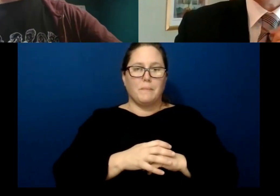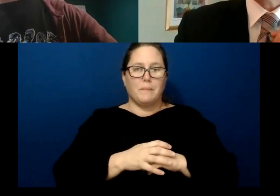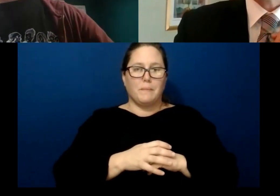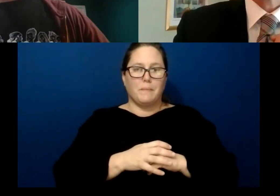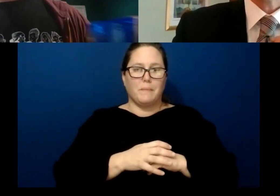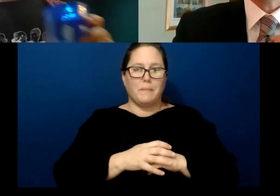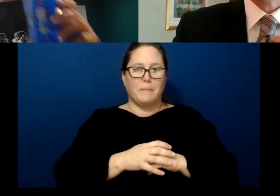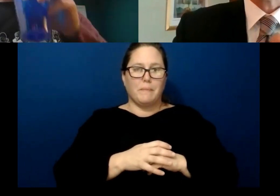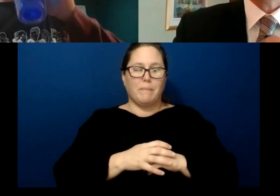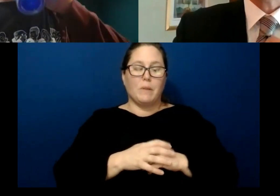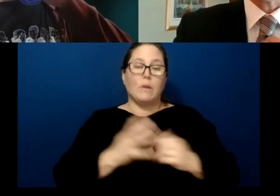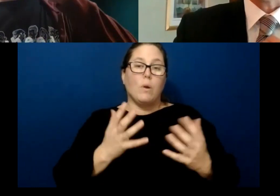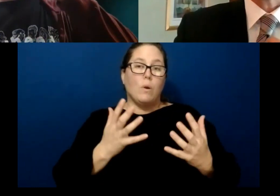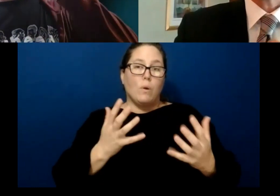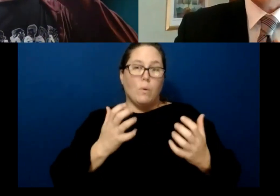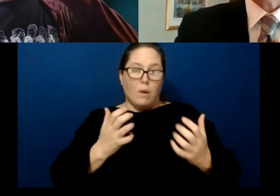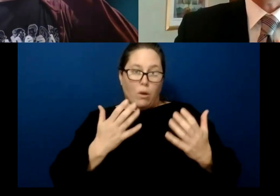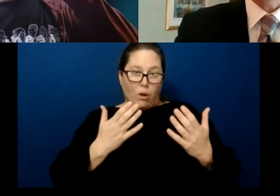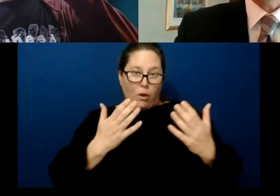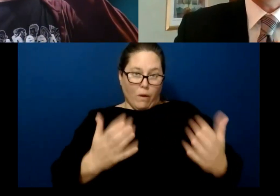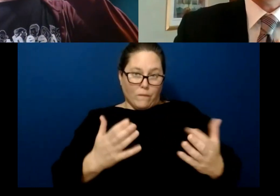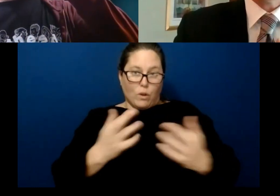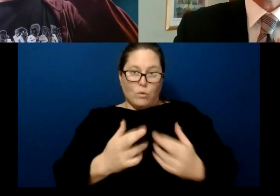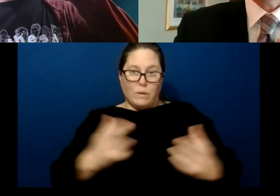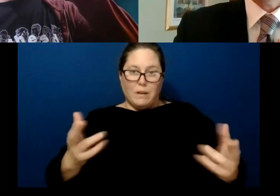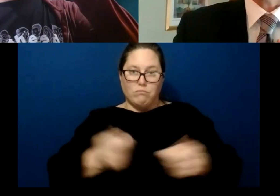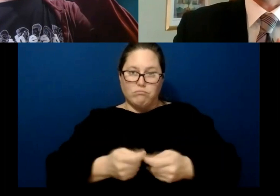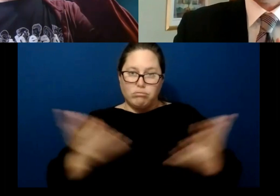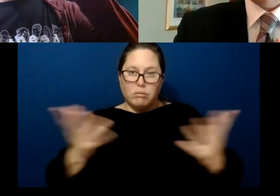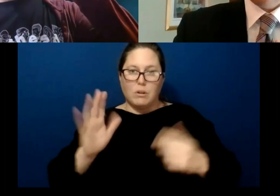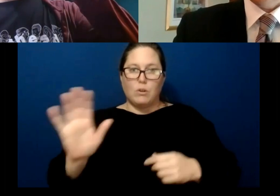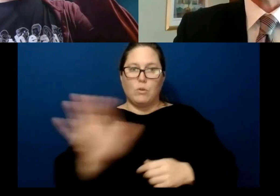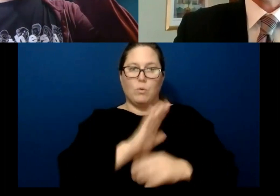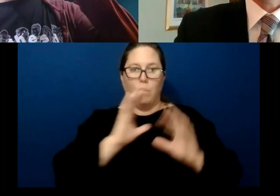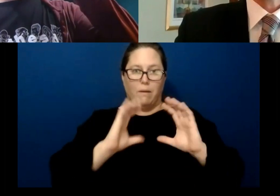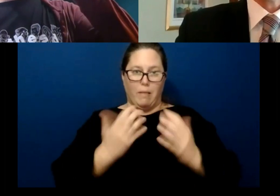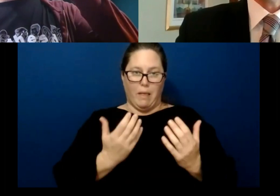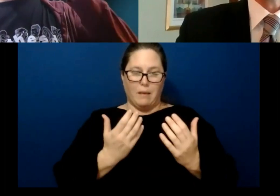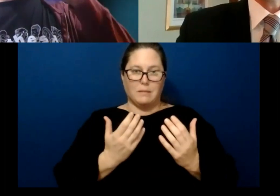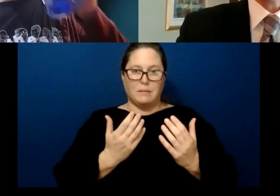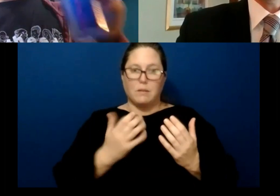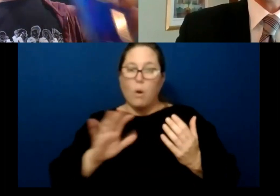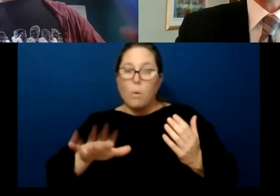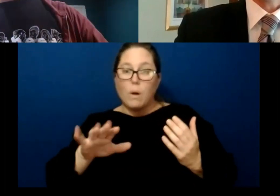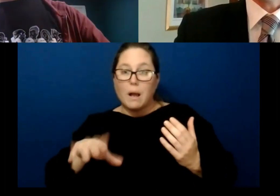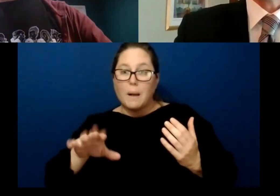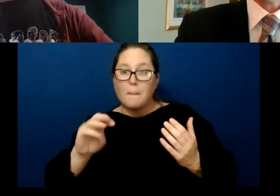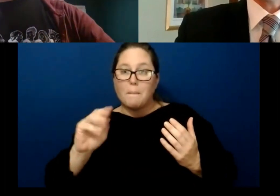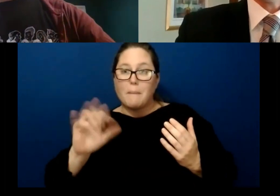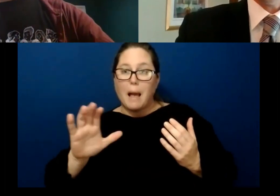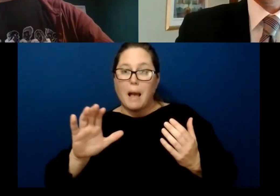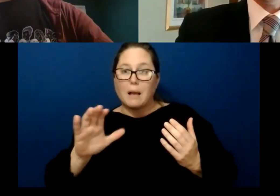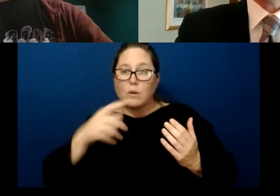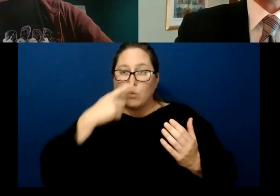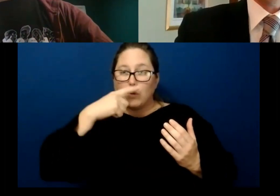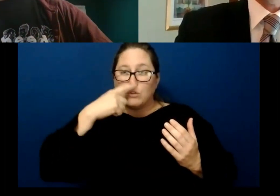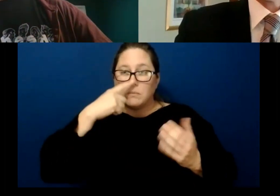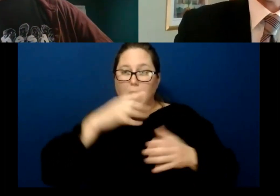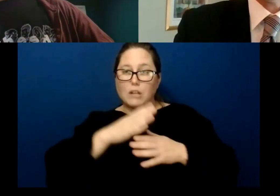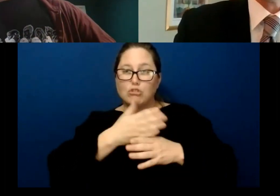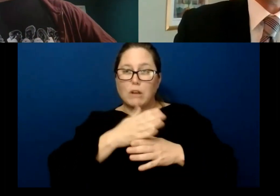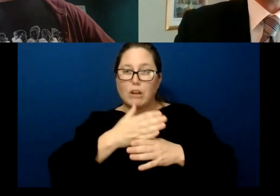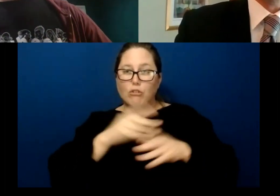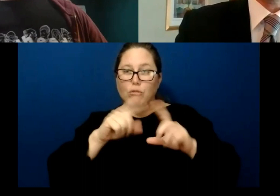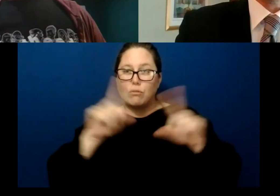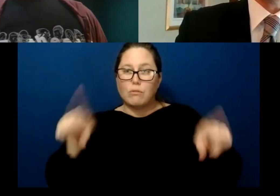we want to offer you some resources for your classroom. So, Mac, do you mind turning on the share for the panelists? I